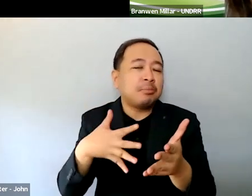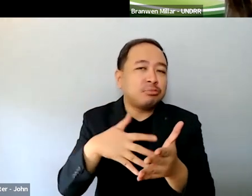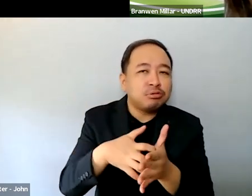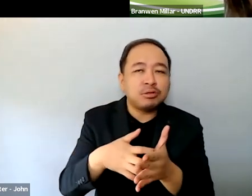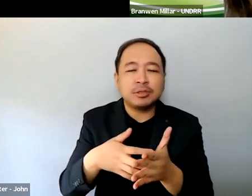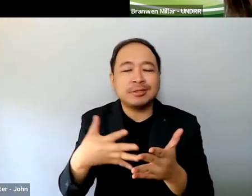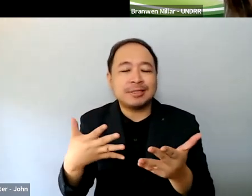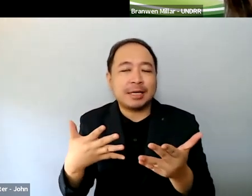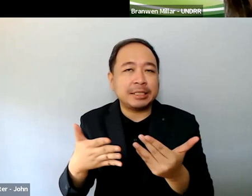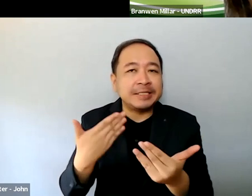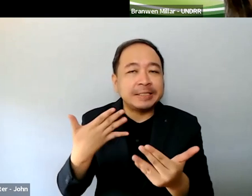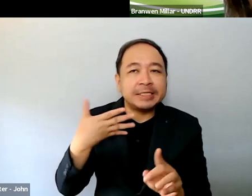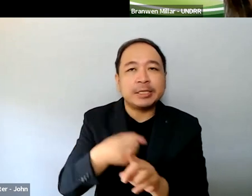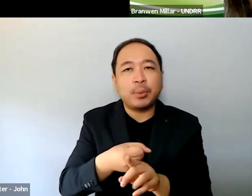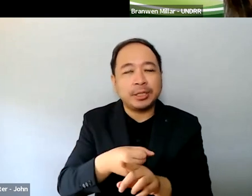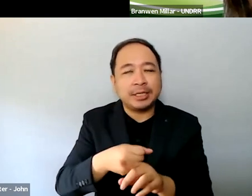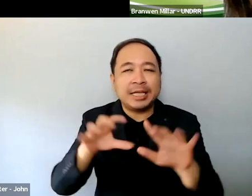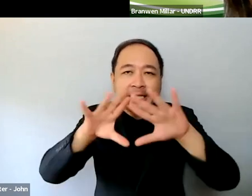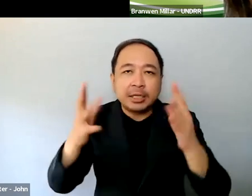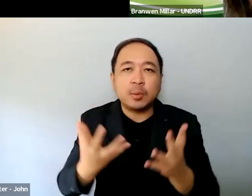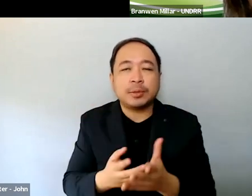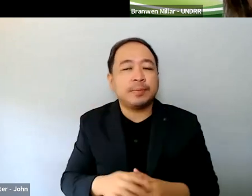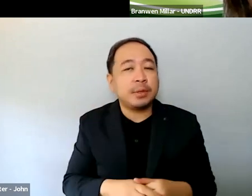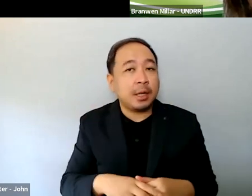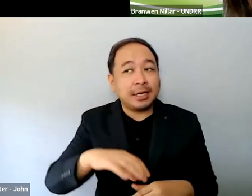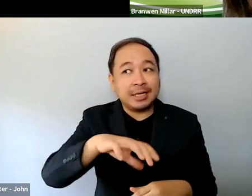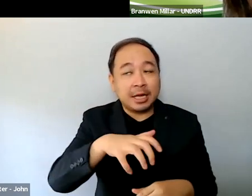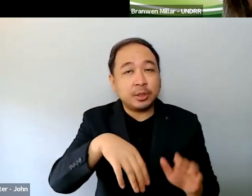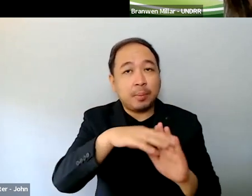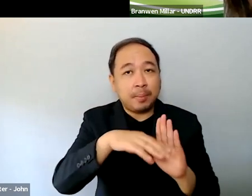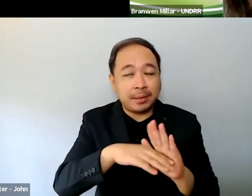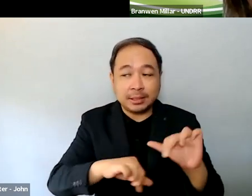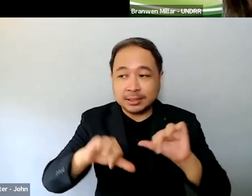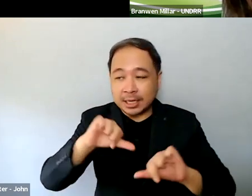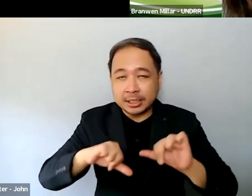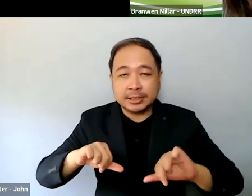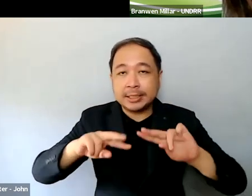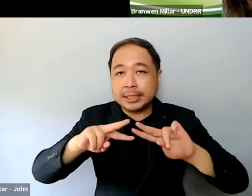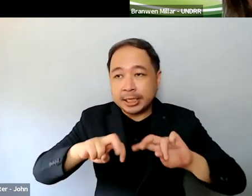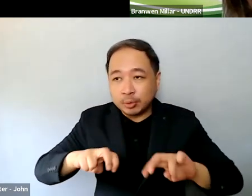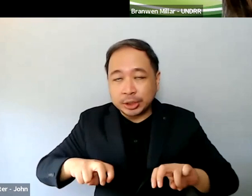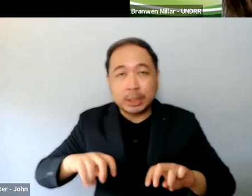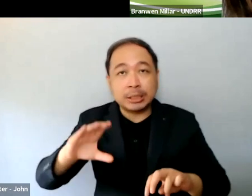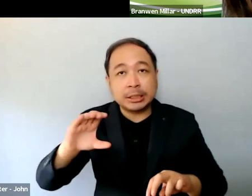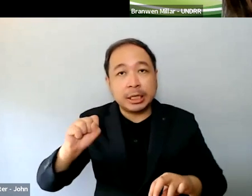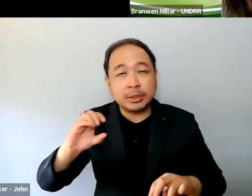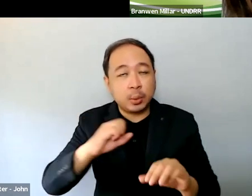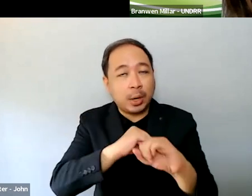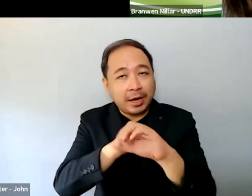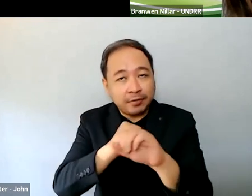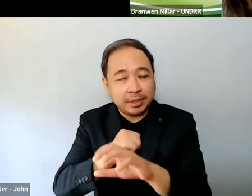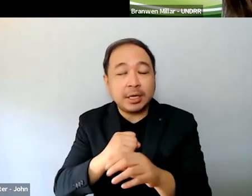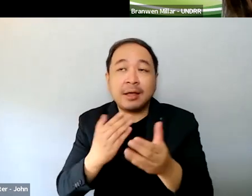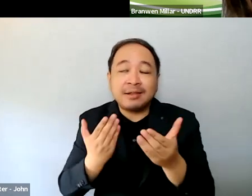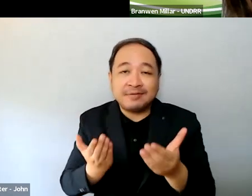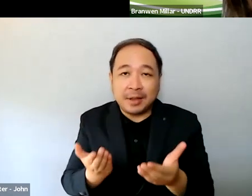Report assessments. Globally and nationally, policymakers, scientists, researchers, and civil society advocates are working towards developing climate